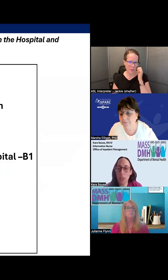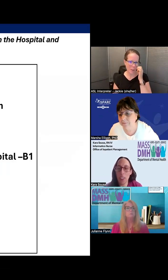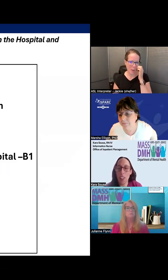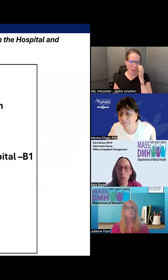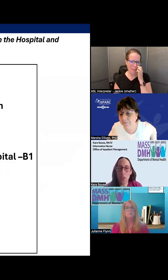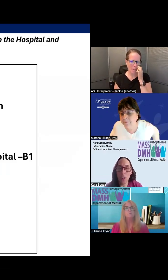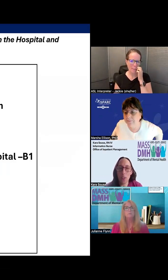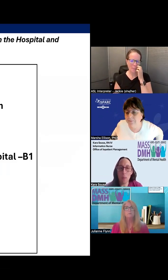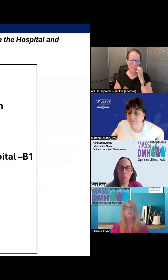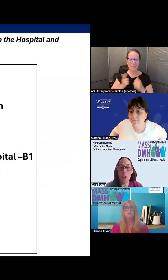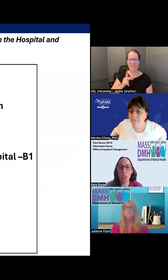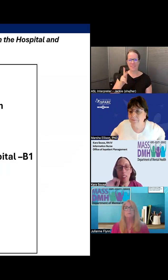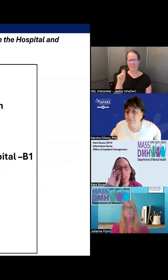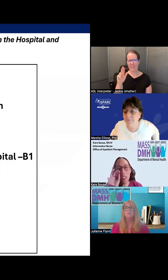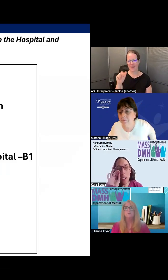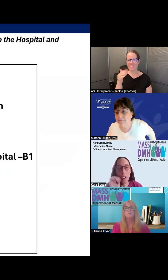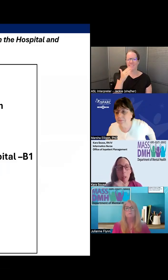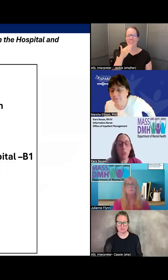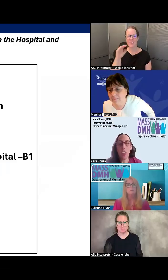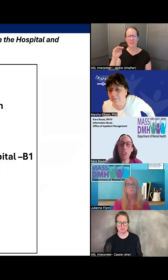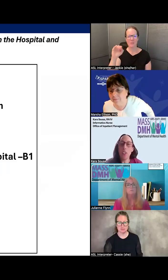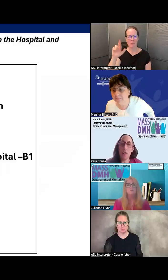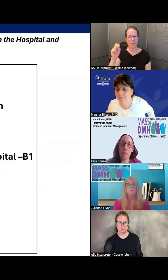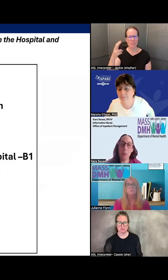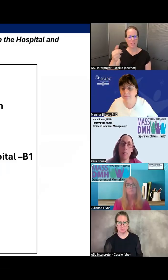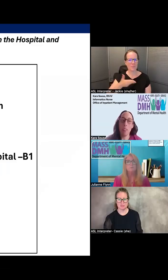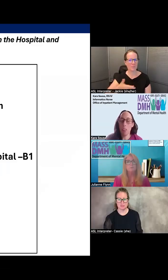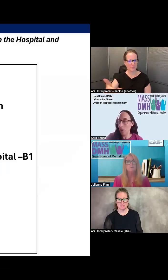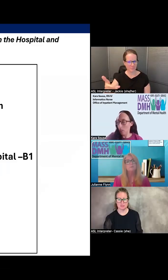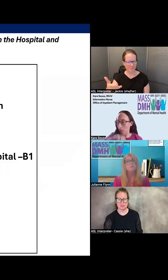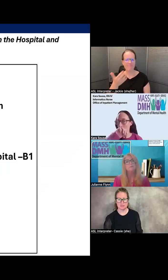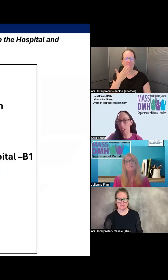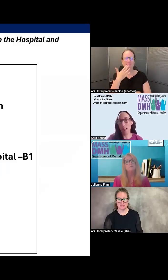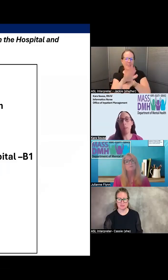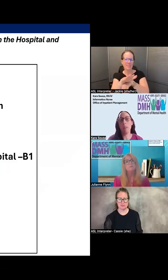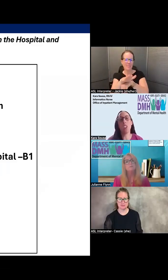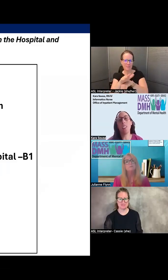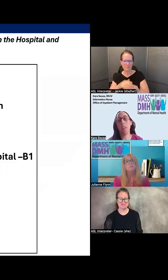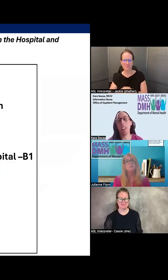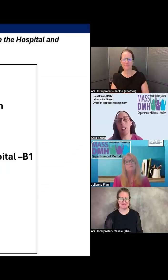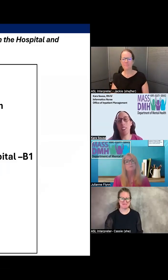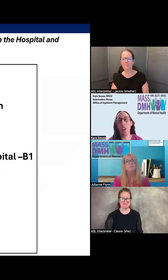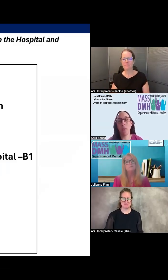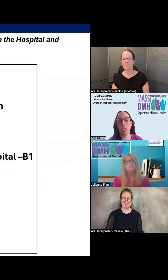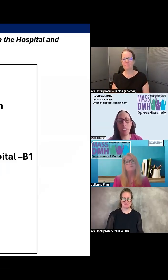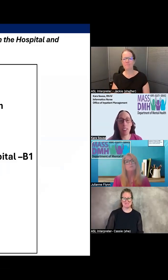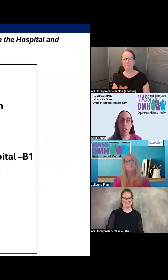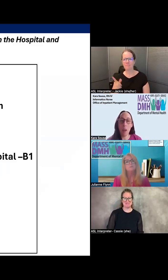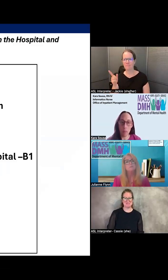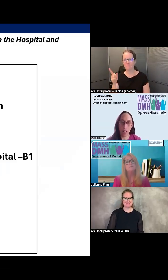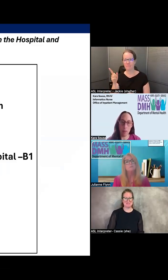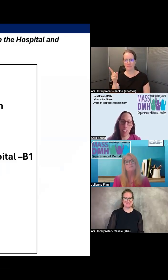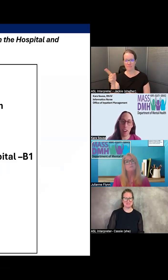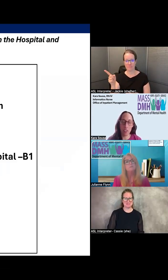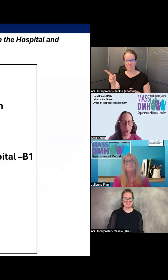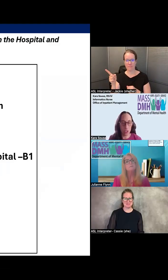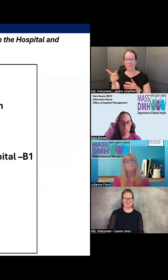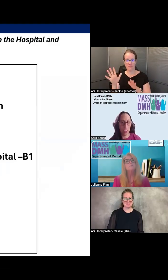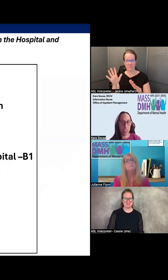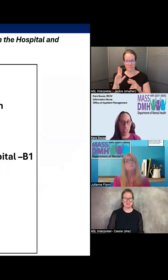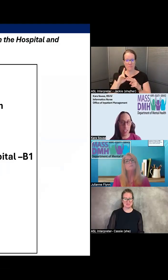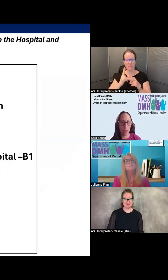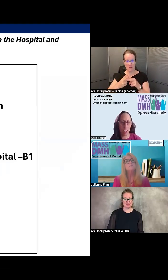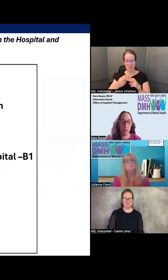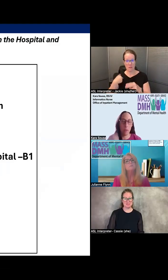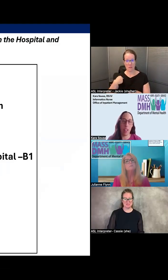Thank you for the introduction, Marsha. Good afternoon, everyone. As mentioned in the beginning of the conference, my name is Kara